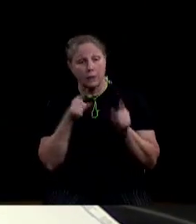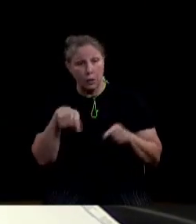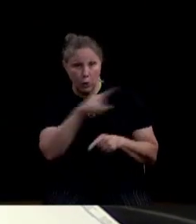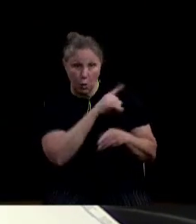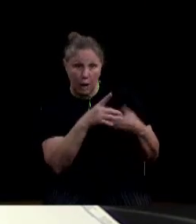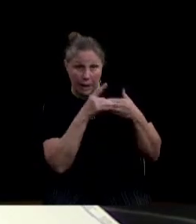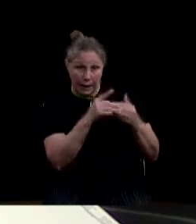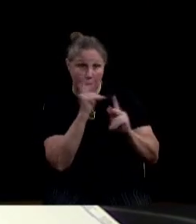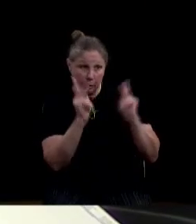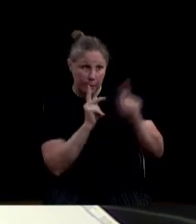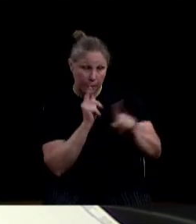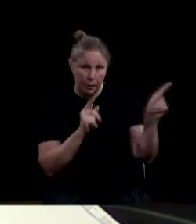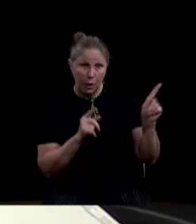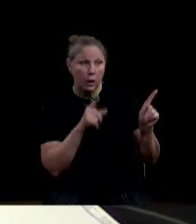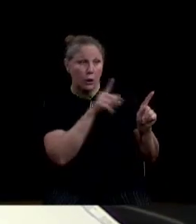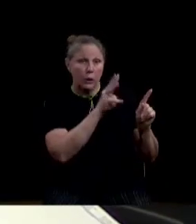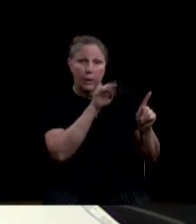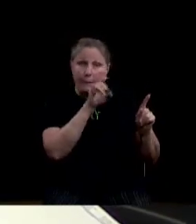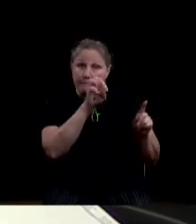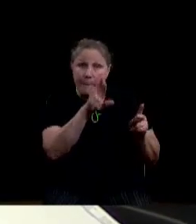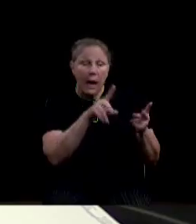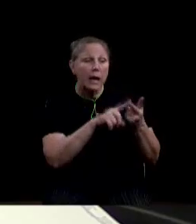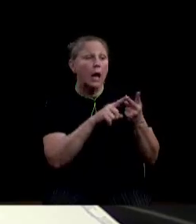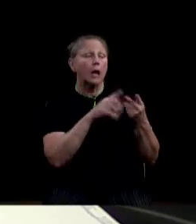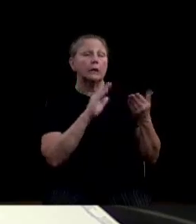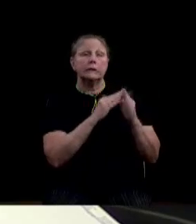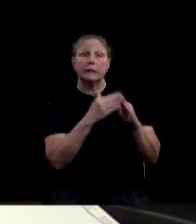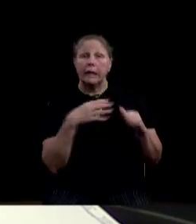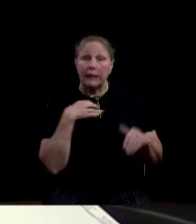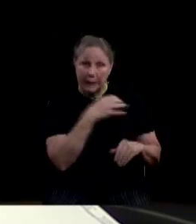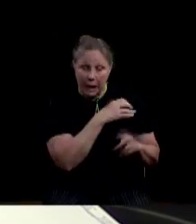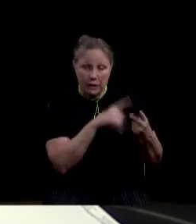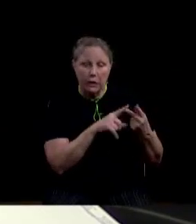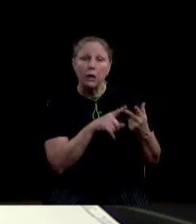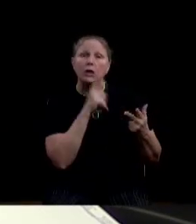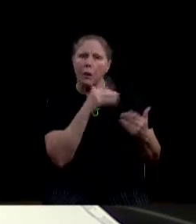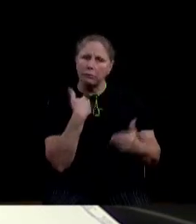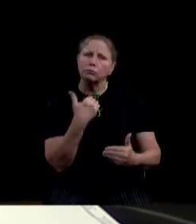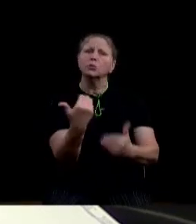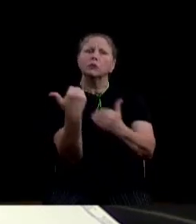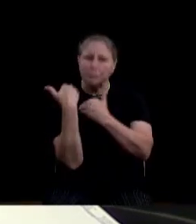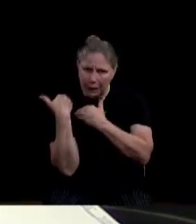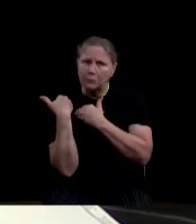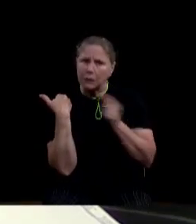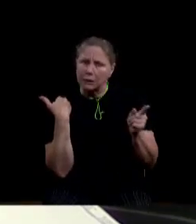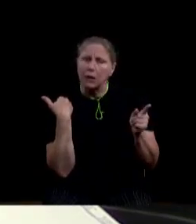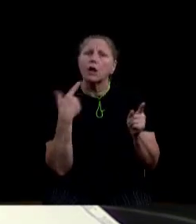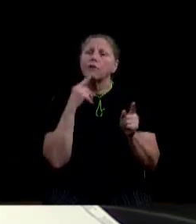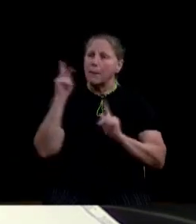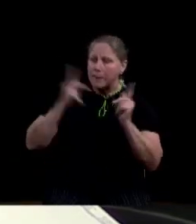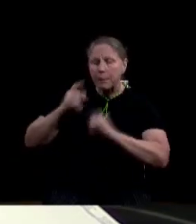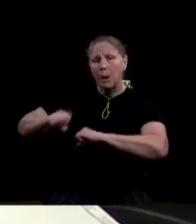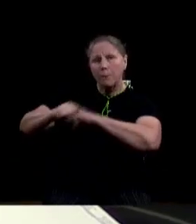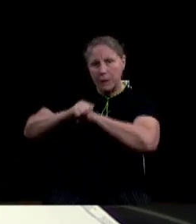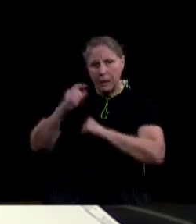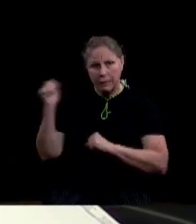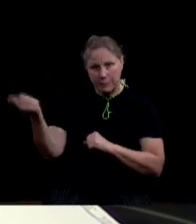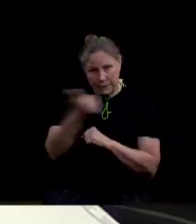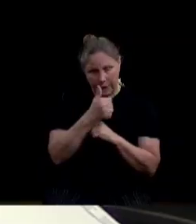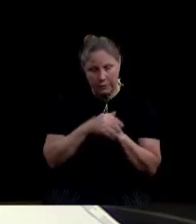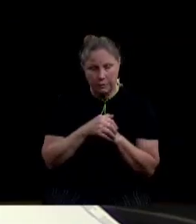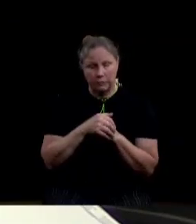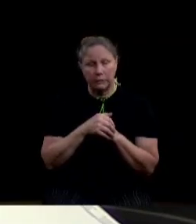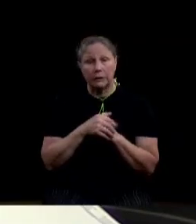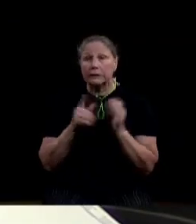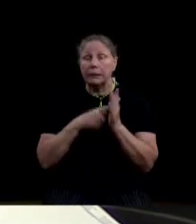Waco City Council, have an obligation to protect the public from themselves at times. This is one of those times.